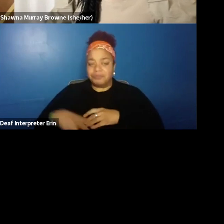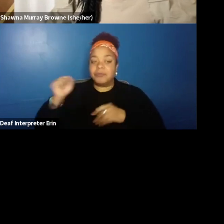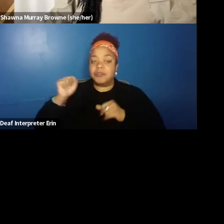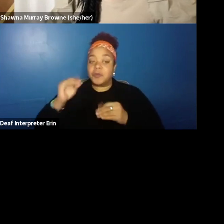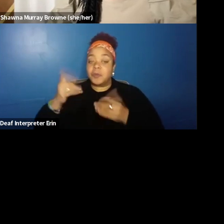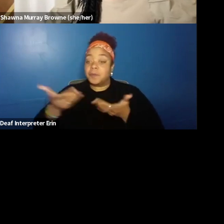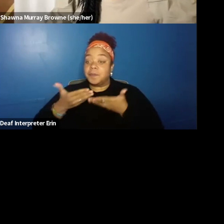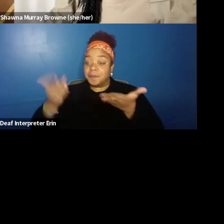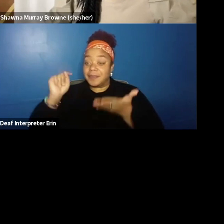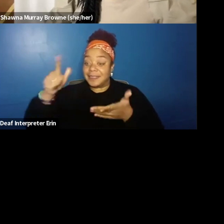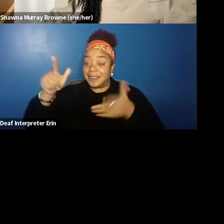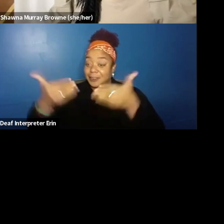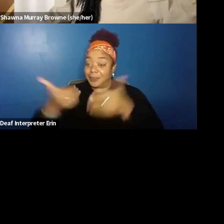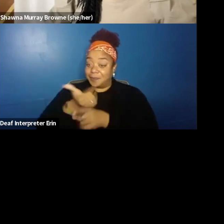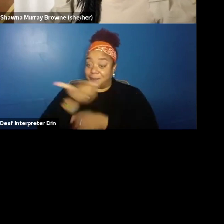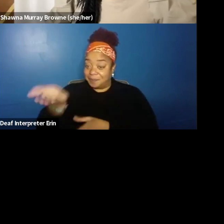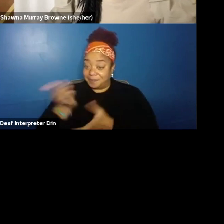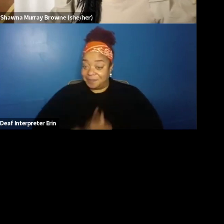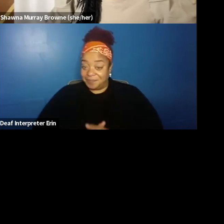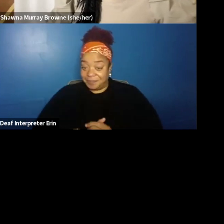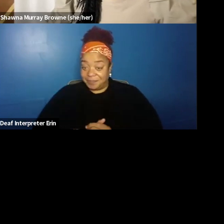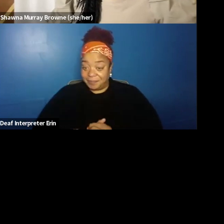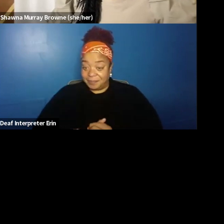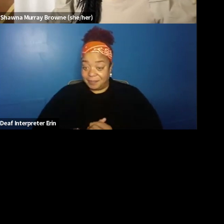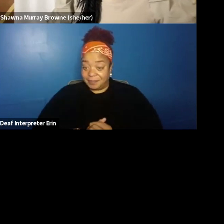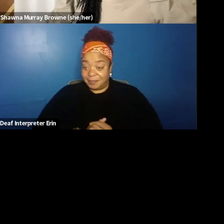Hey, this is Hi. oh.